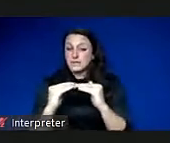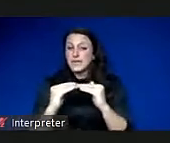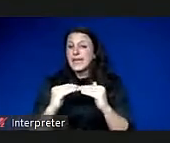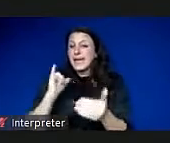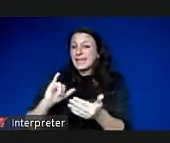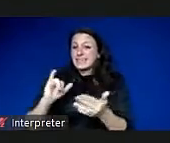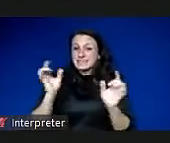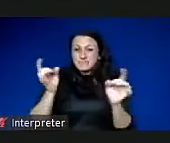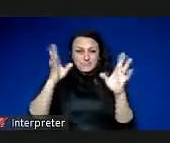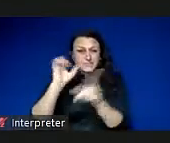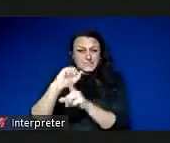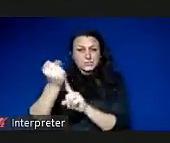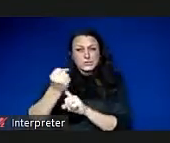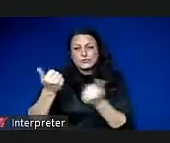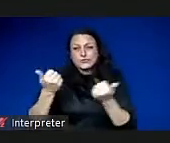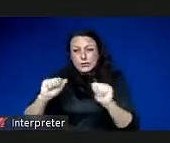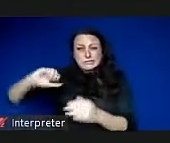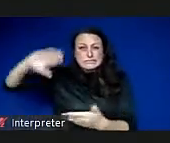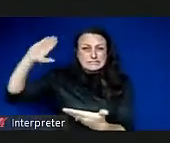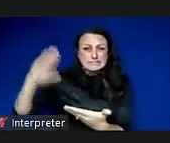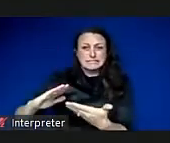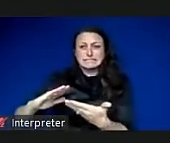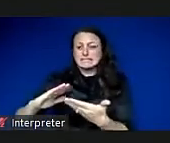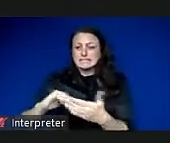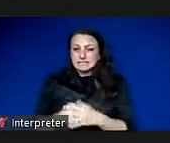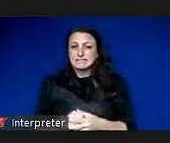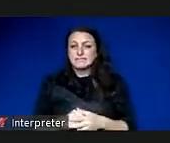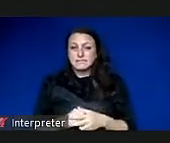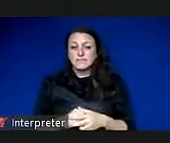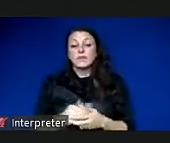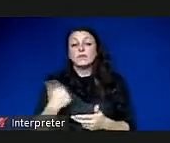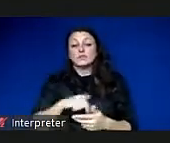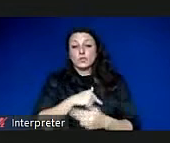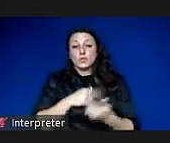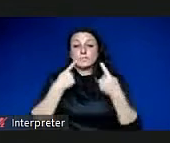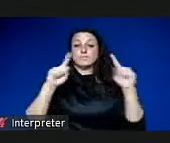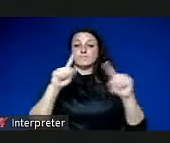as possible. And so we have vaccinated